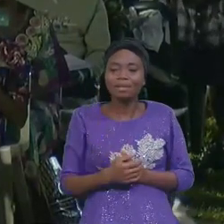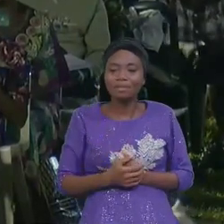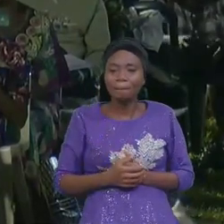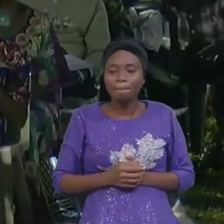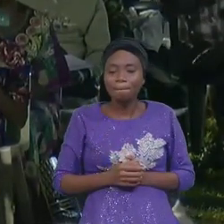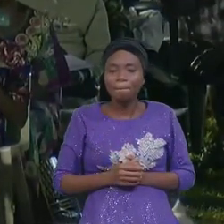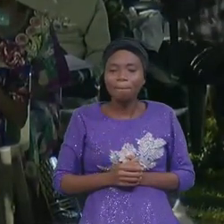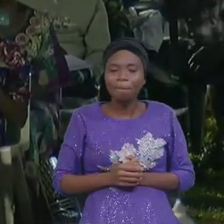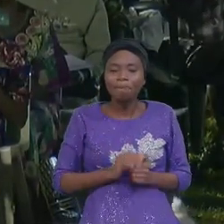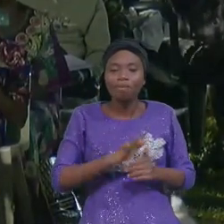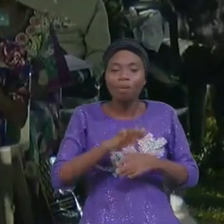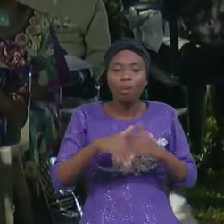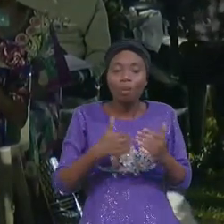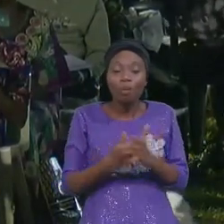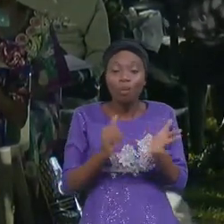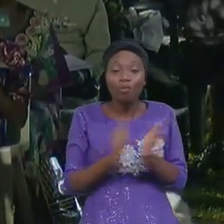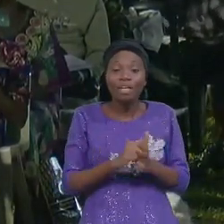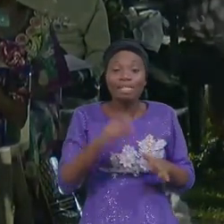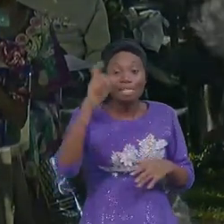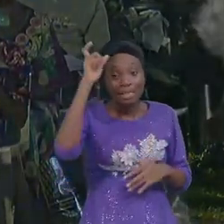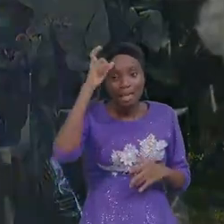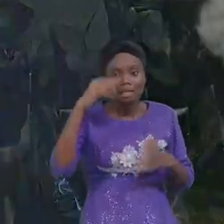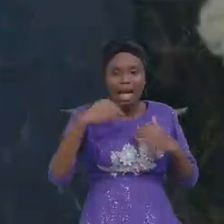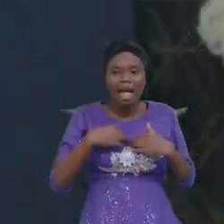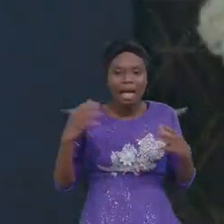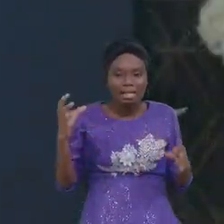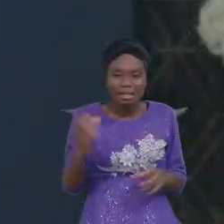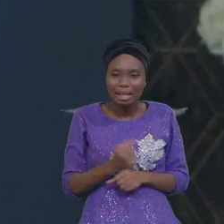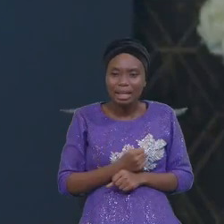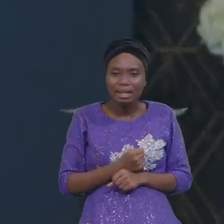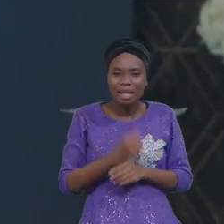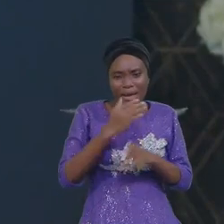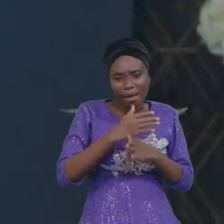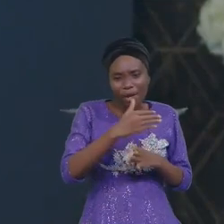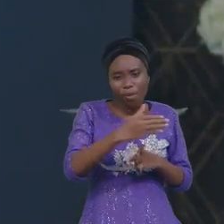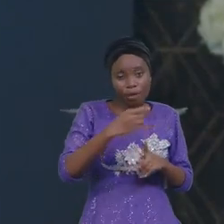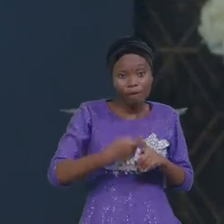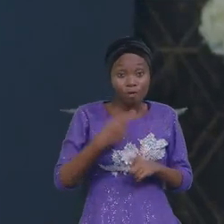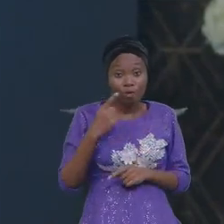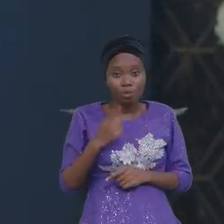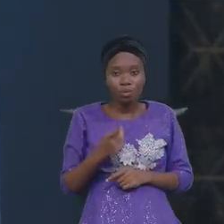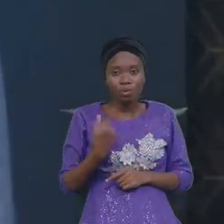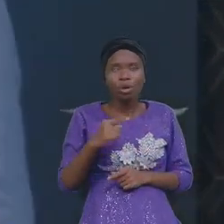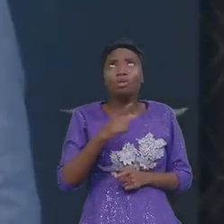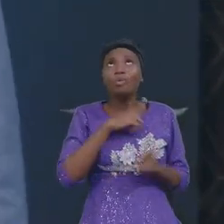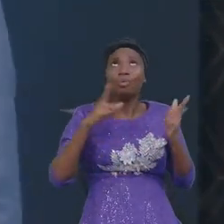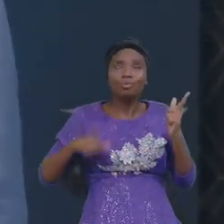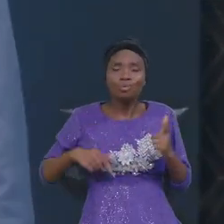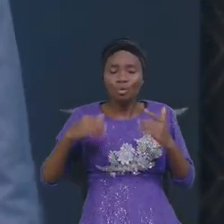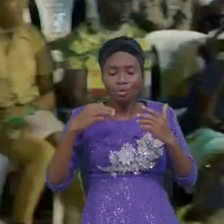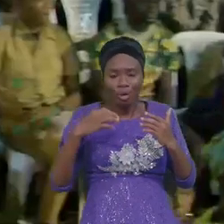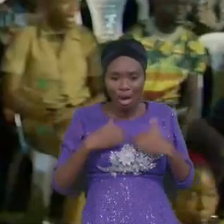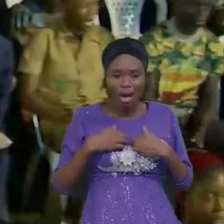All that Satan has taken away from you, the Lord has conquered